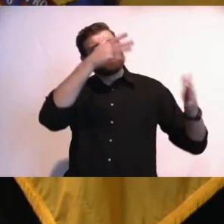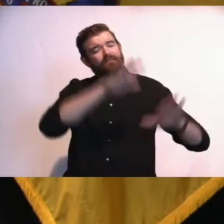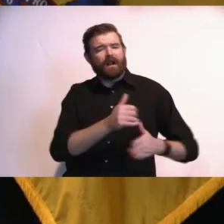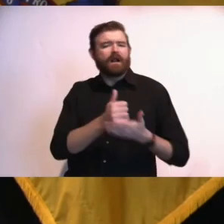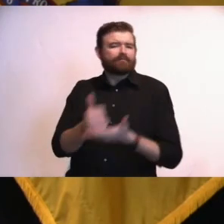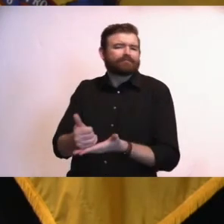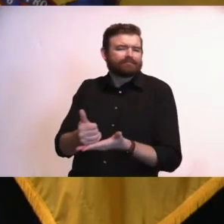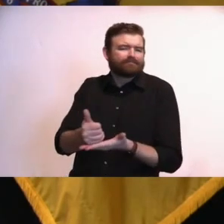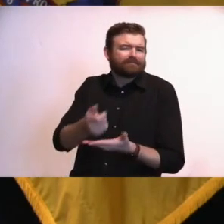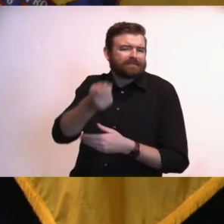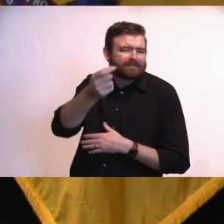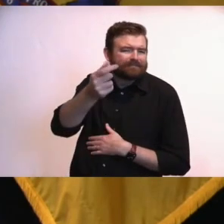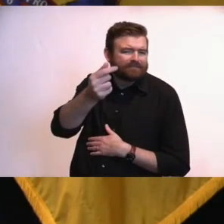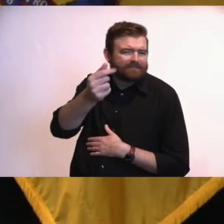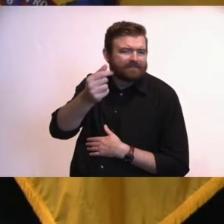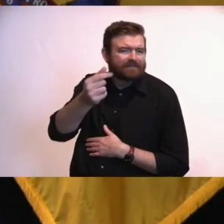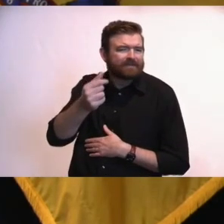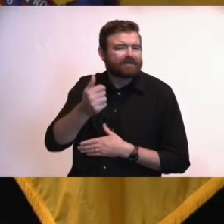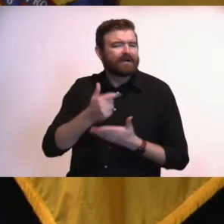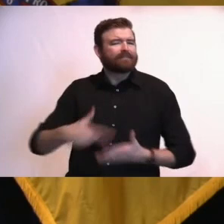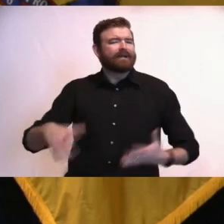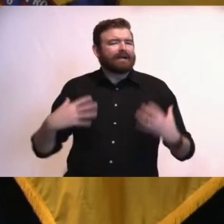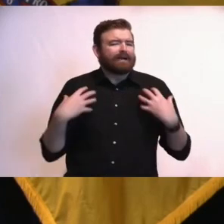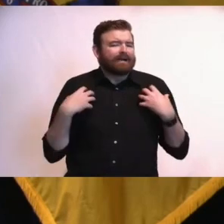of healing and resolution.